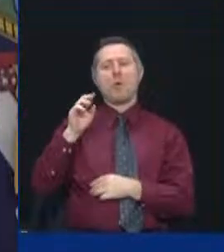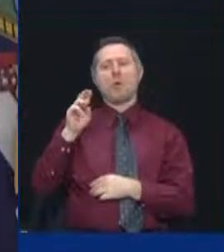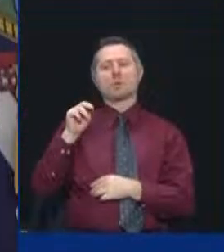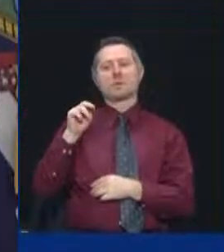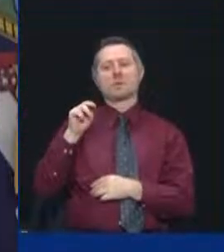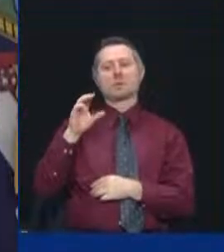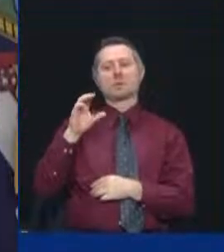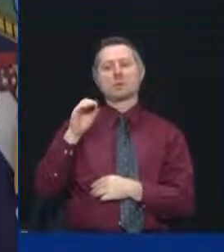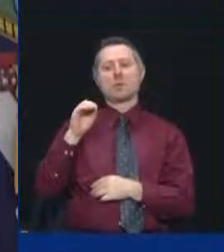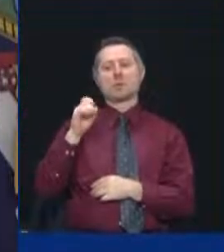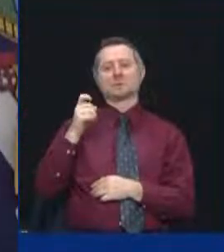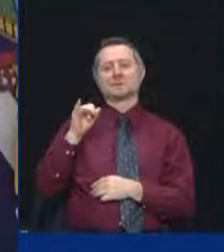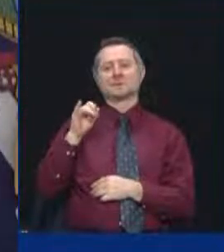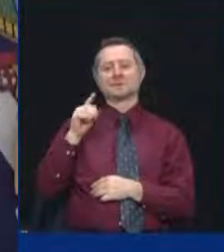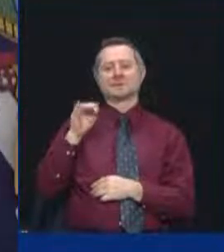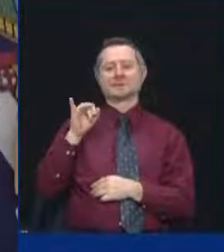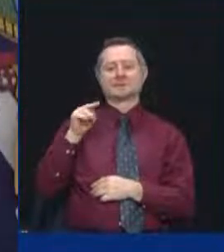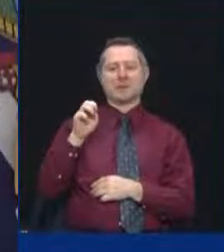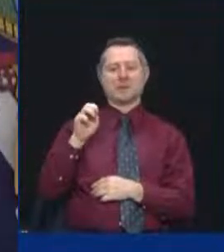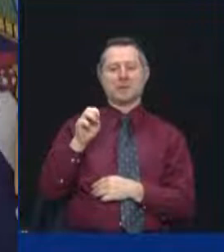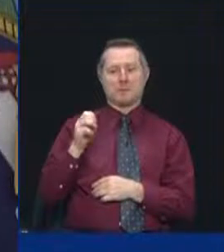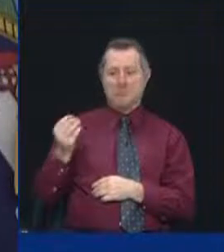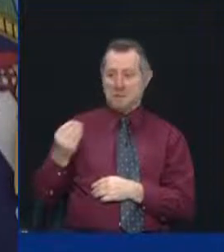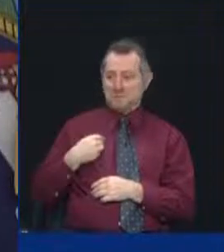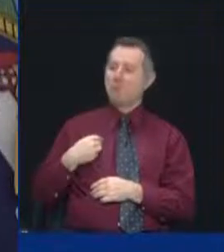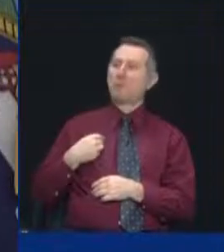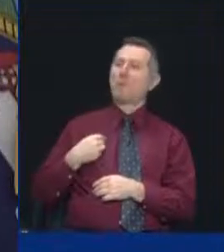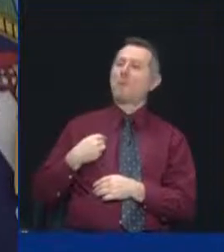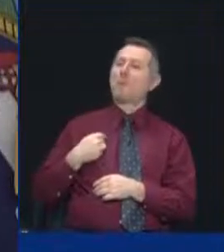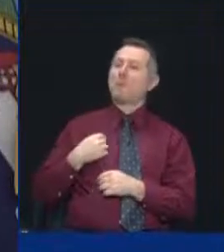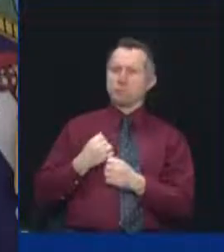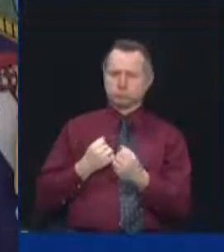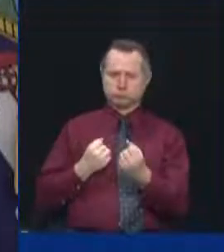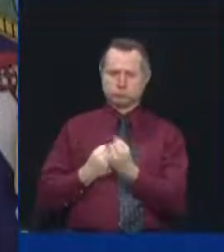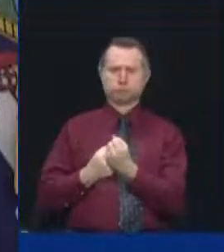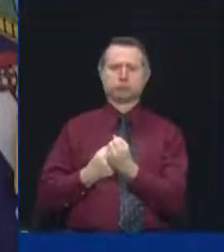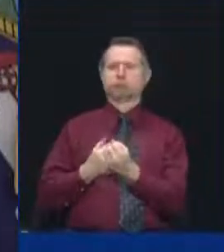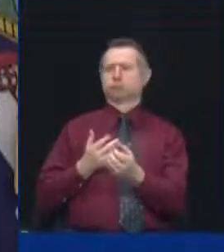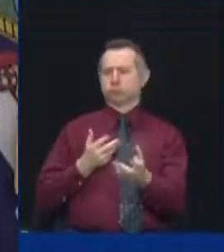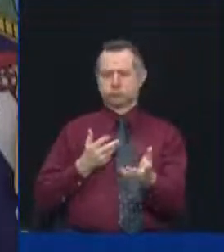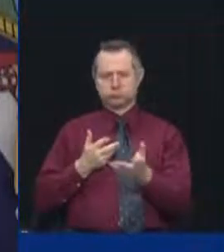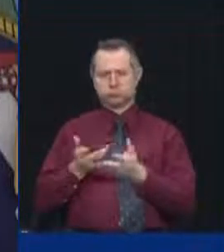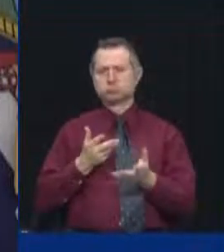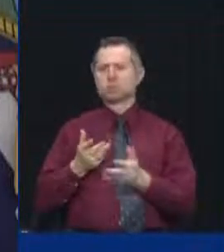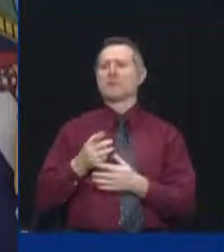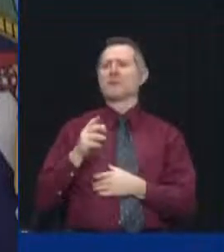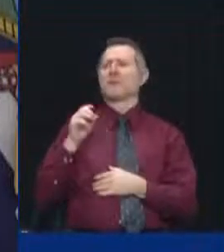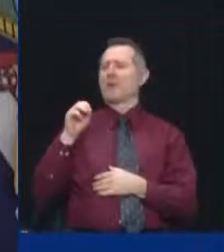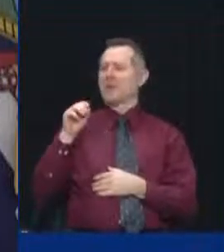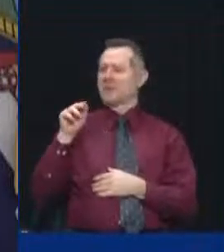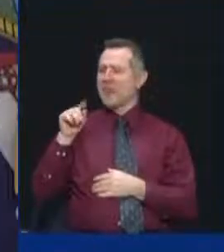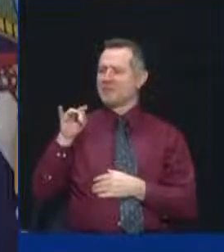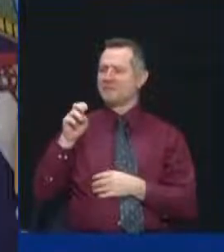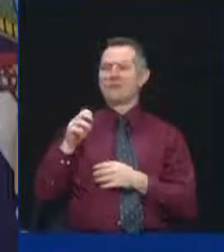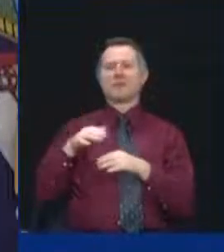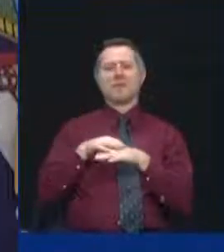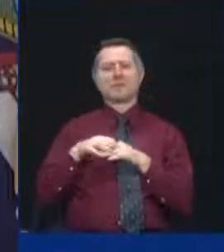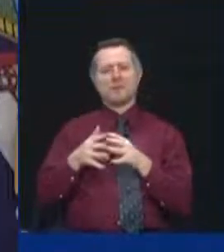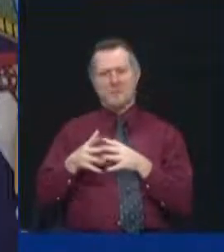I've done a lot of work with the Native American community. I support an indigenous people's holiday.